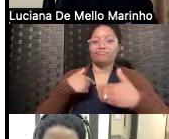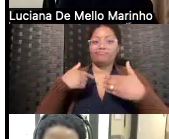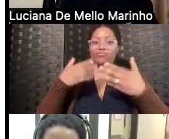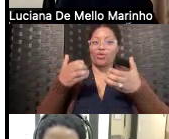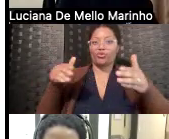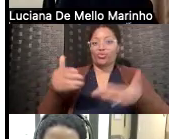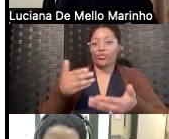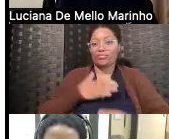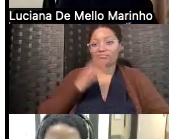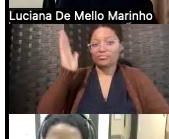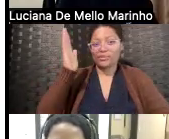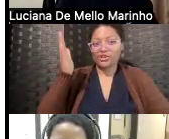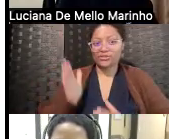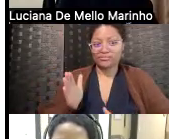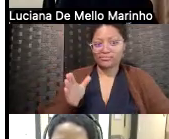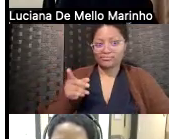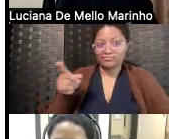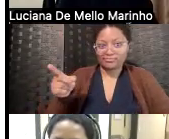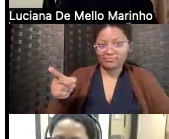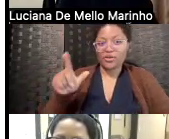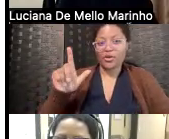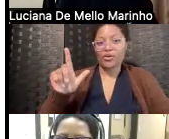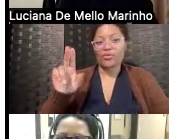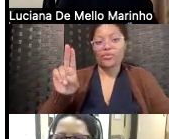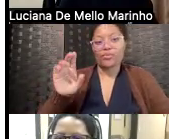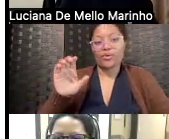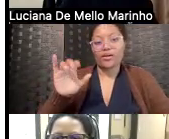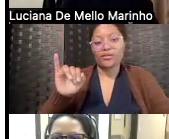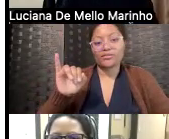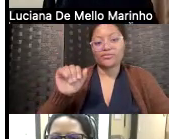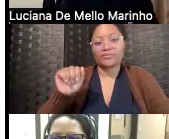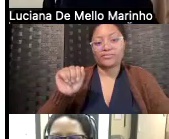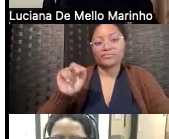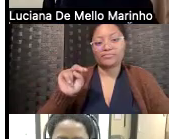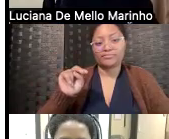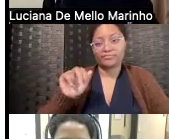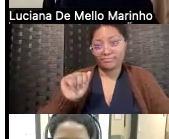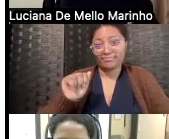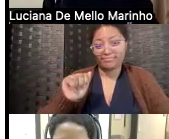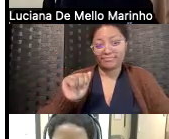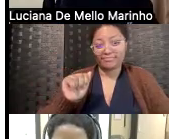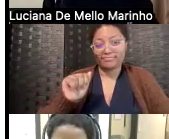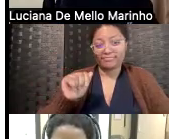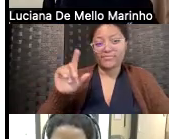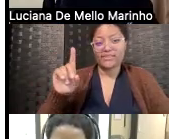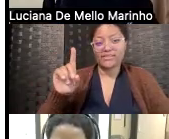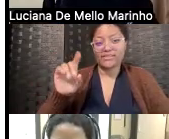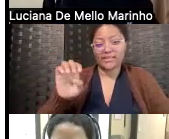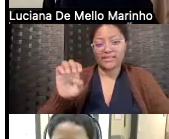And I'm hosting this, and I just want to introduce myself for the program. And we also